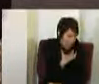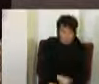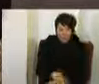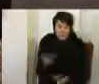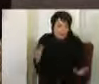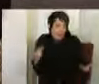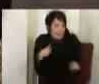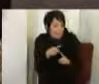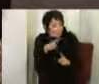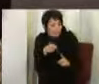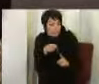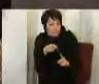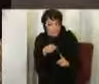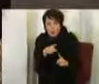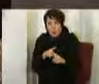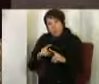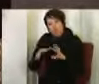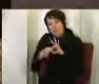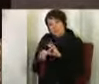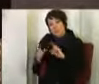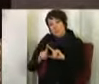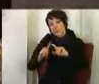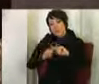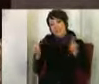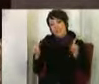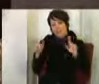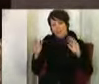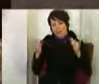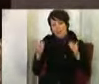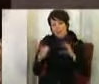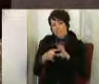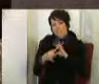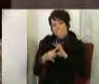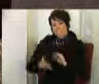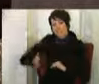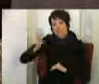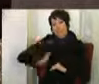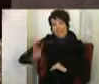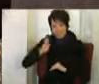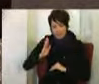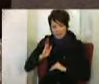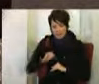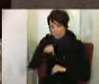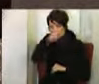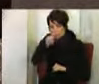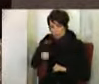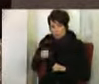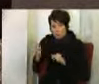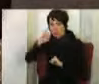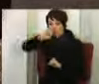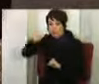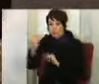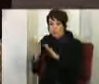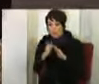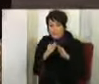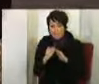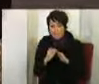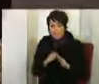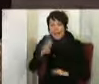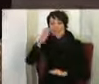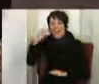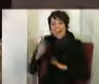as kind of different than they did 2,000 or more years ago. Certainly in Jerusalem and Bethlehem and Nazareth and in the